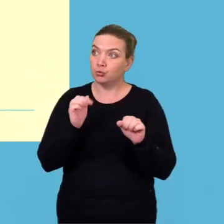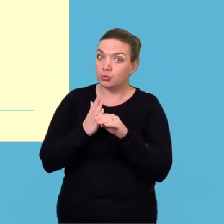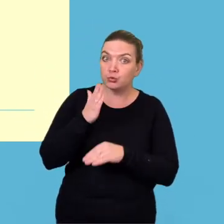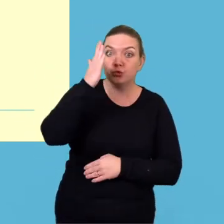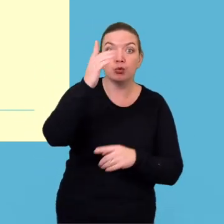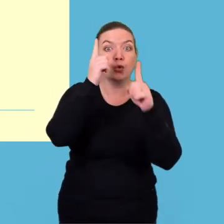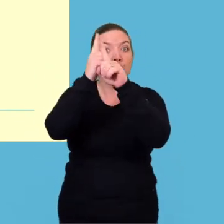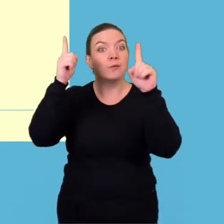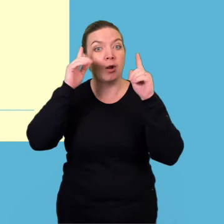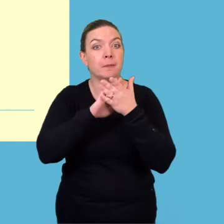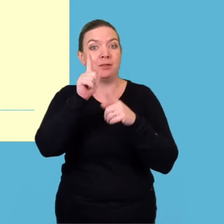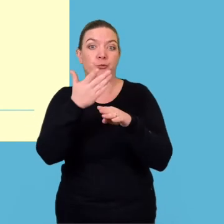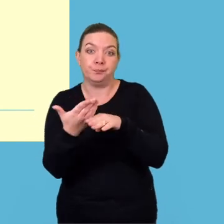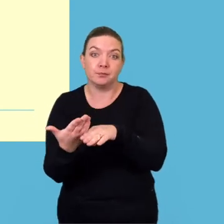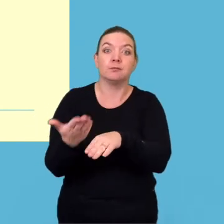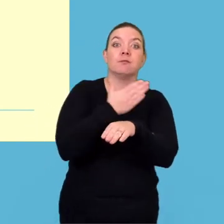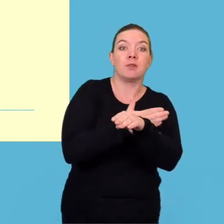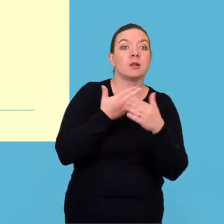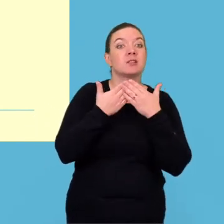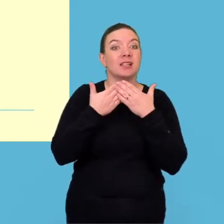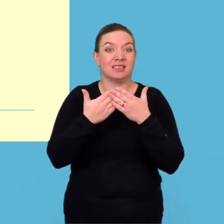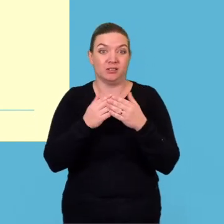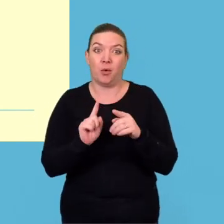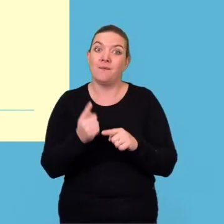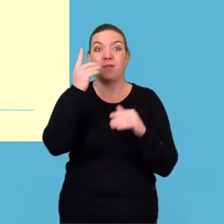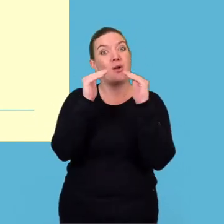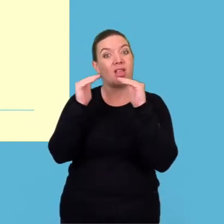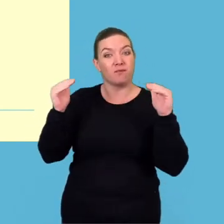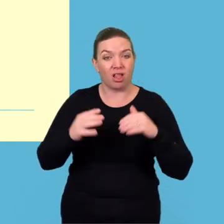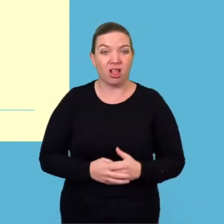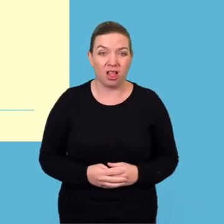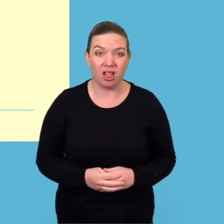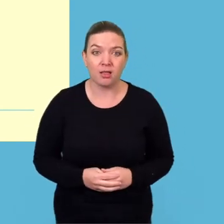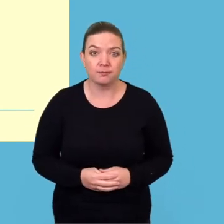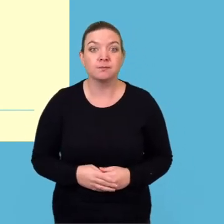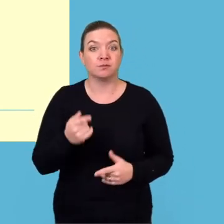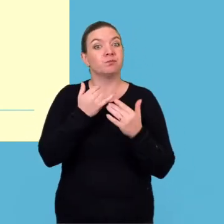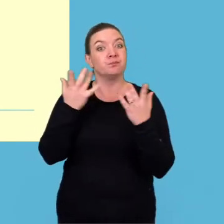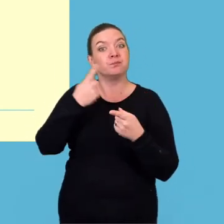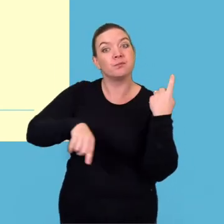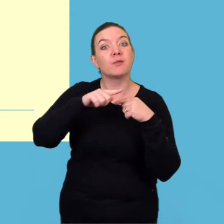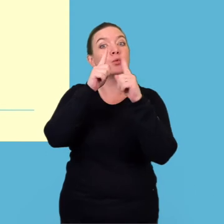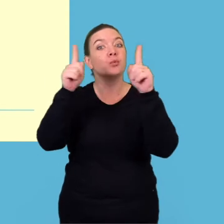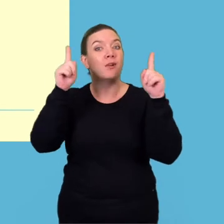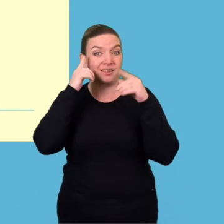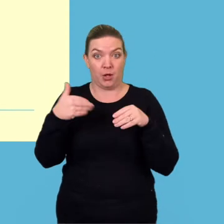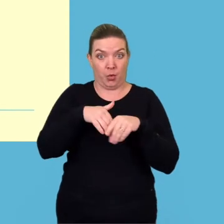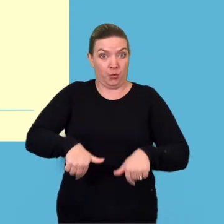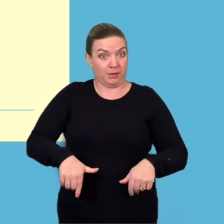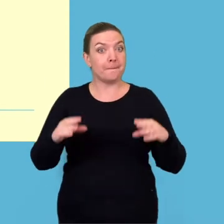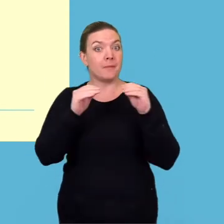for undergraduate study, which is the first level at university. Many universities, including Birkbeck, offer undergraduate